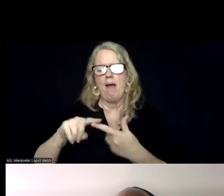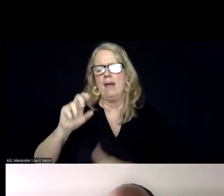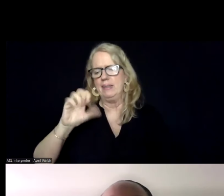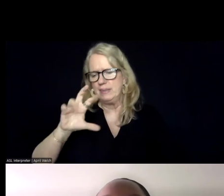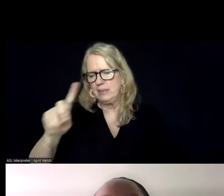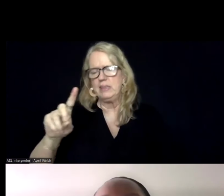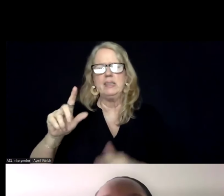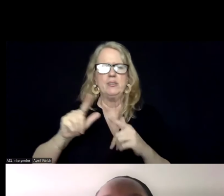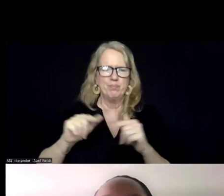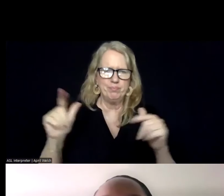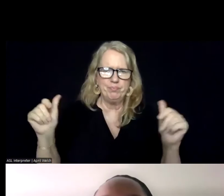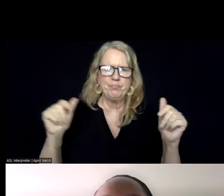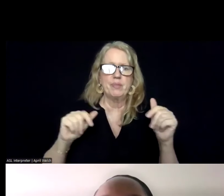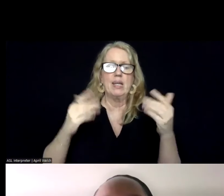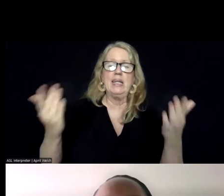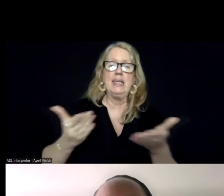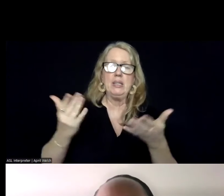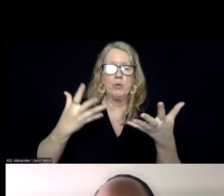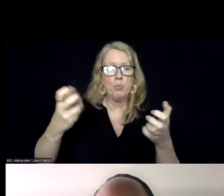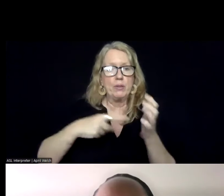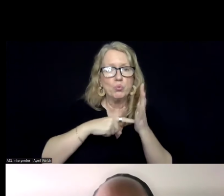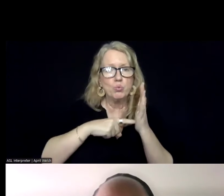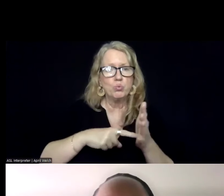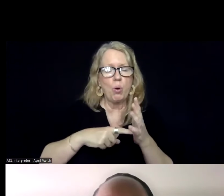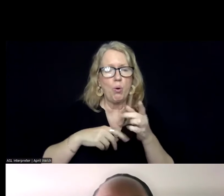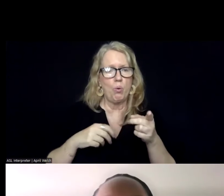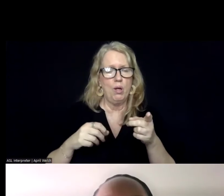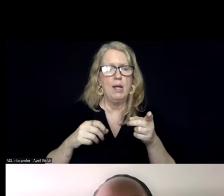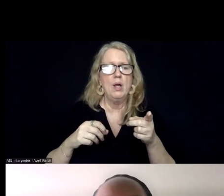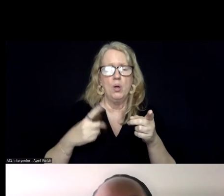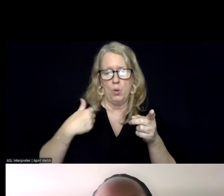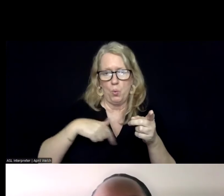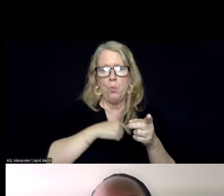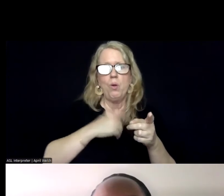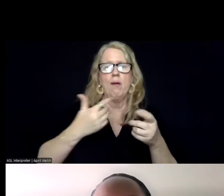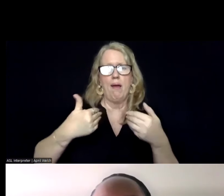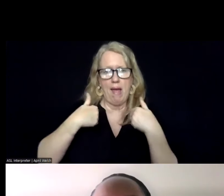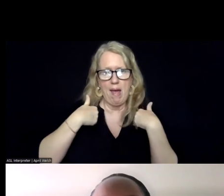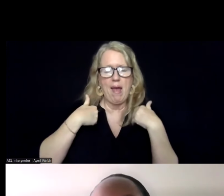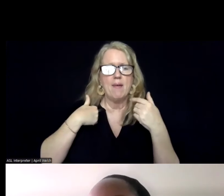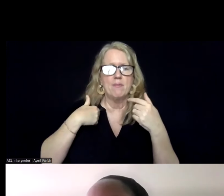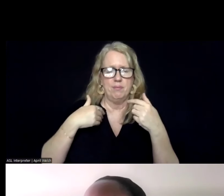What I also wanted to get to here is that we have a set in this